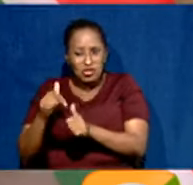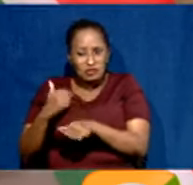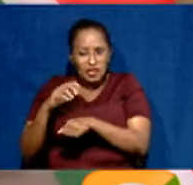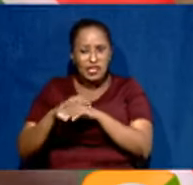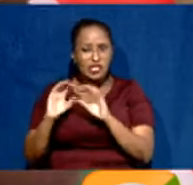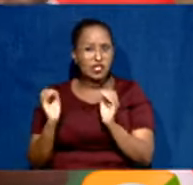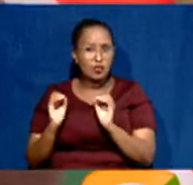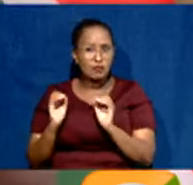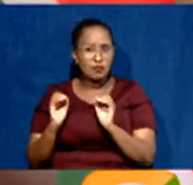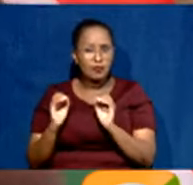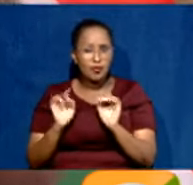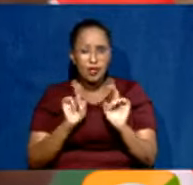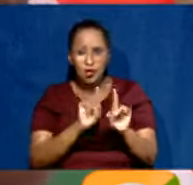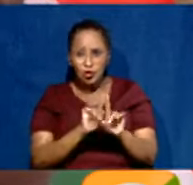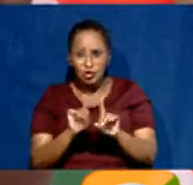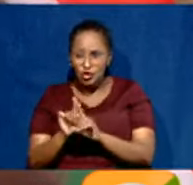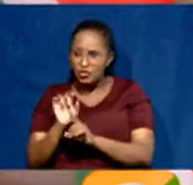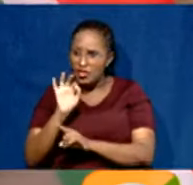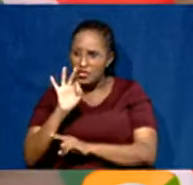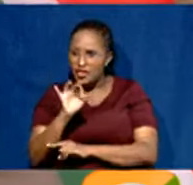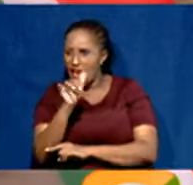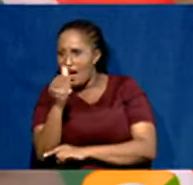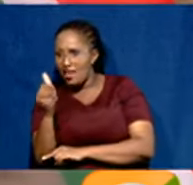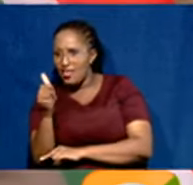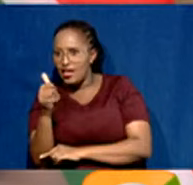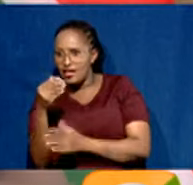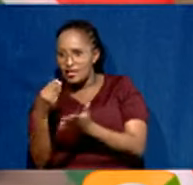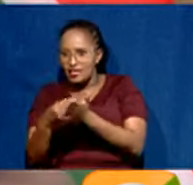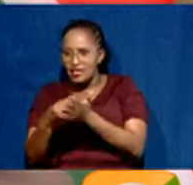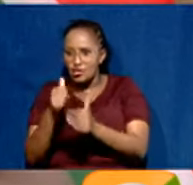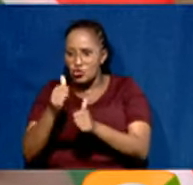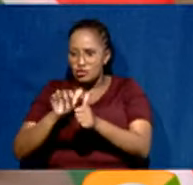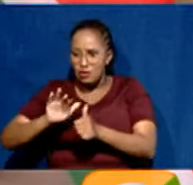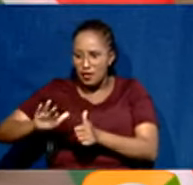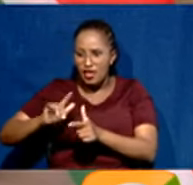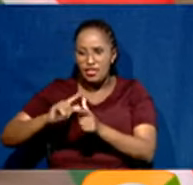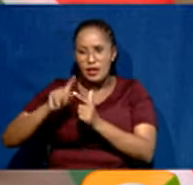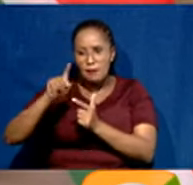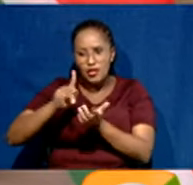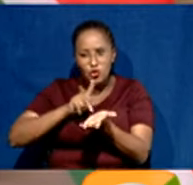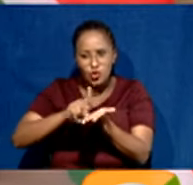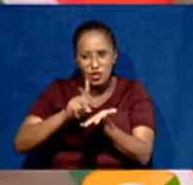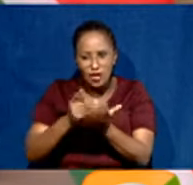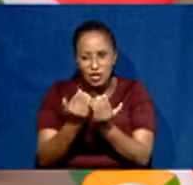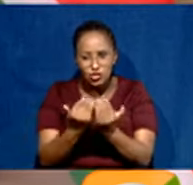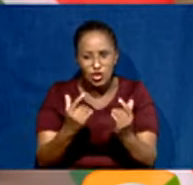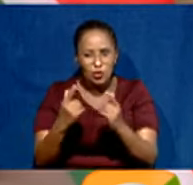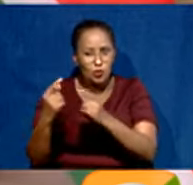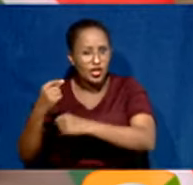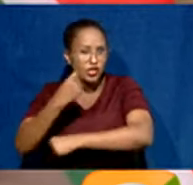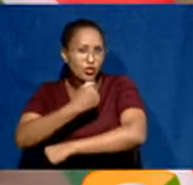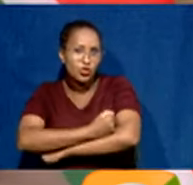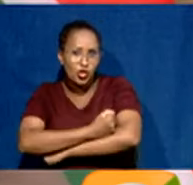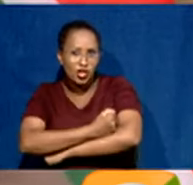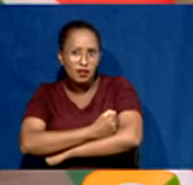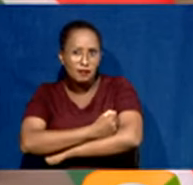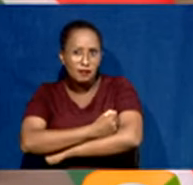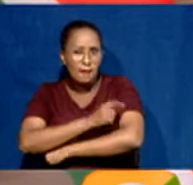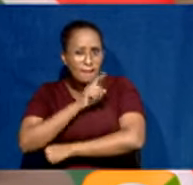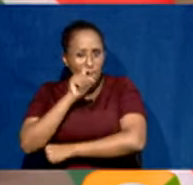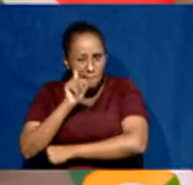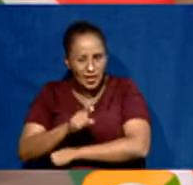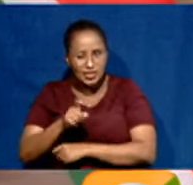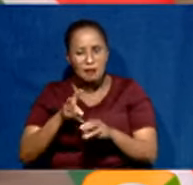right? Number two, the 3 other shillings, we have to pay our children to go to school. We have to